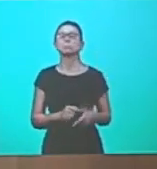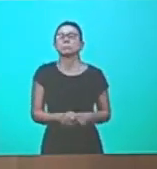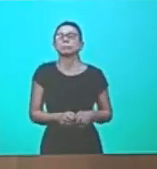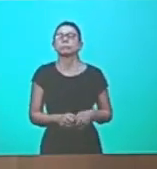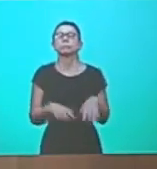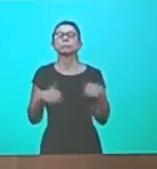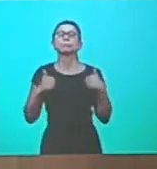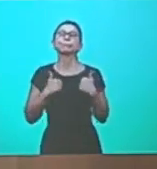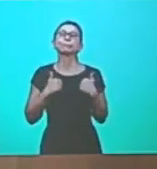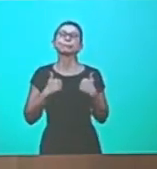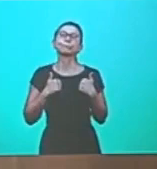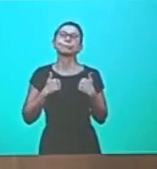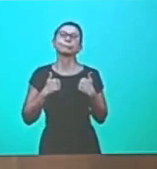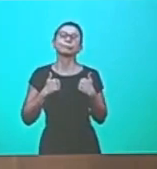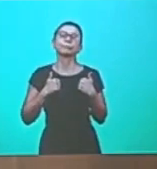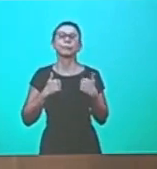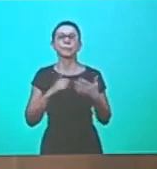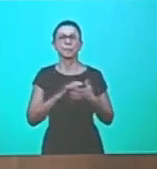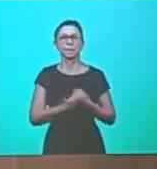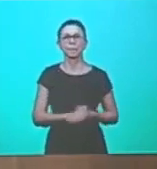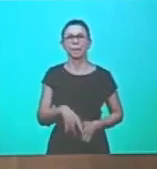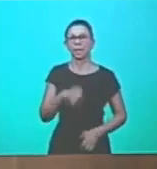Why?